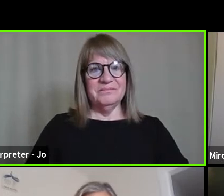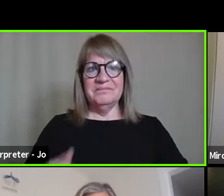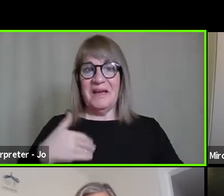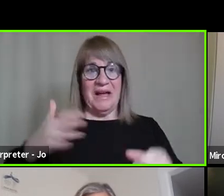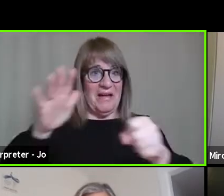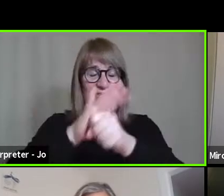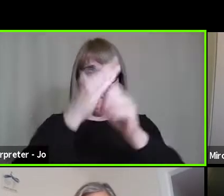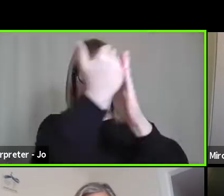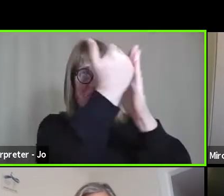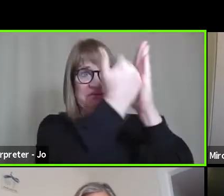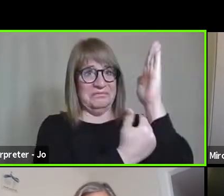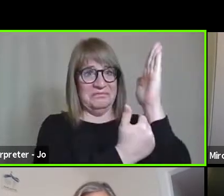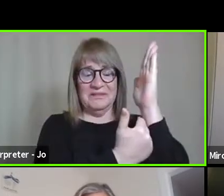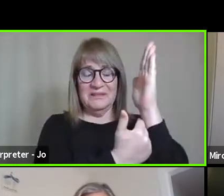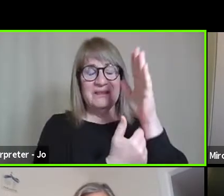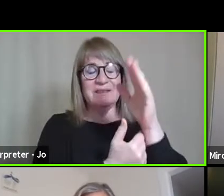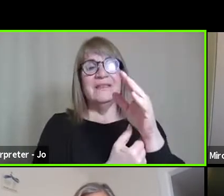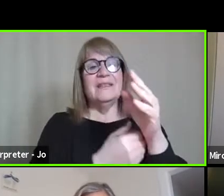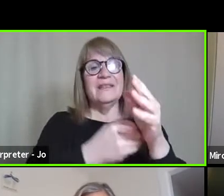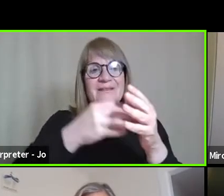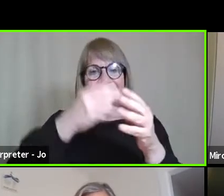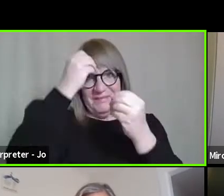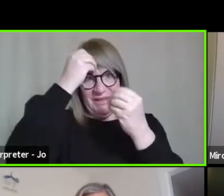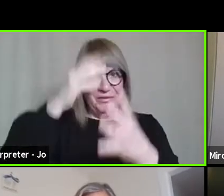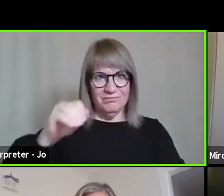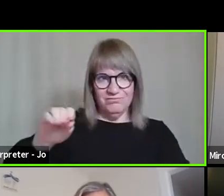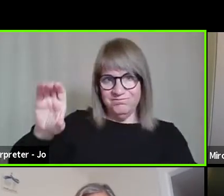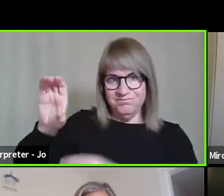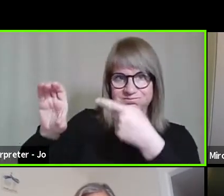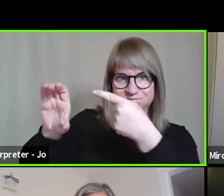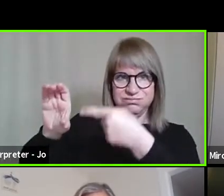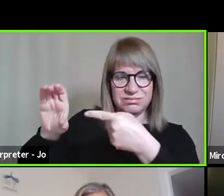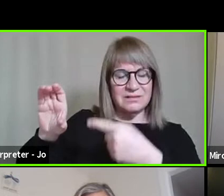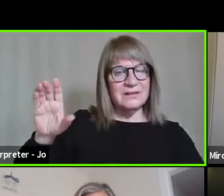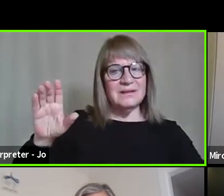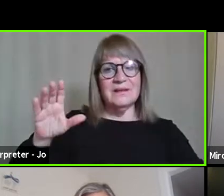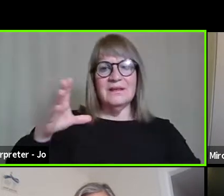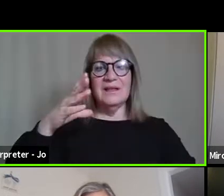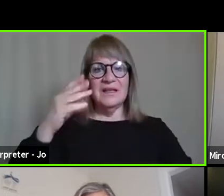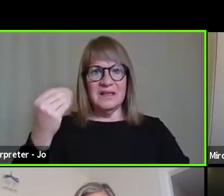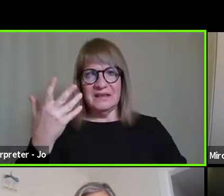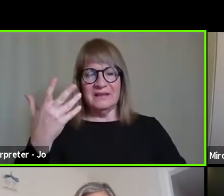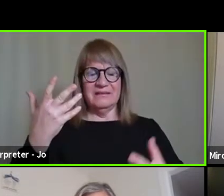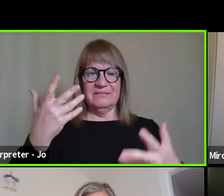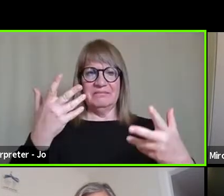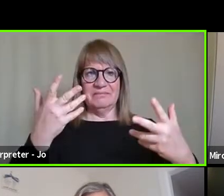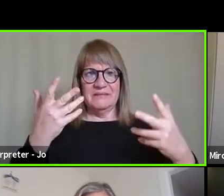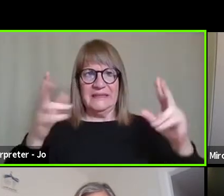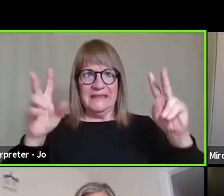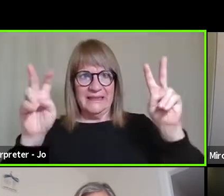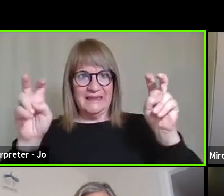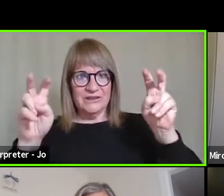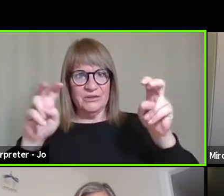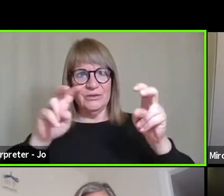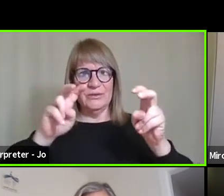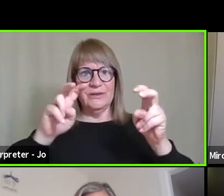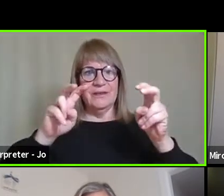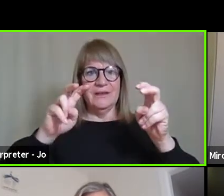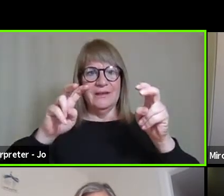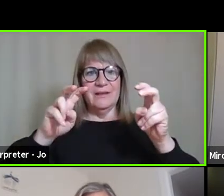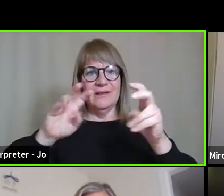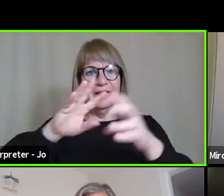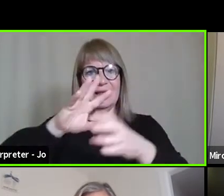and and information and um you know issues around the non-state-sponsored